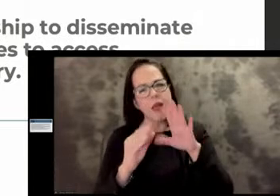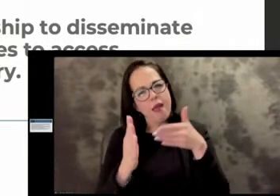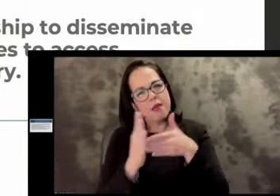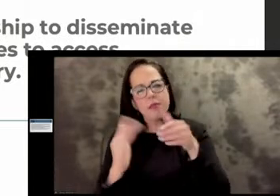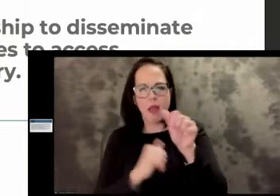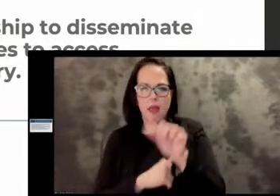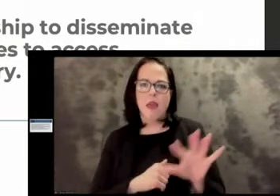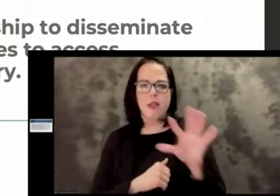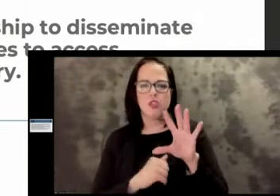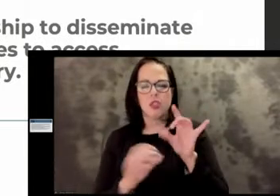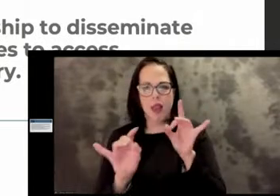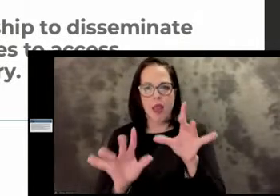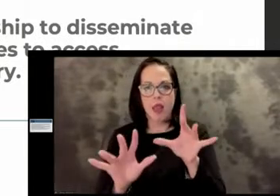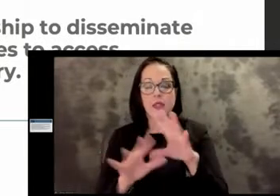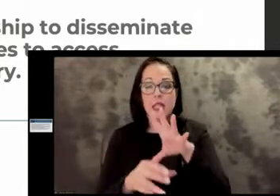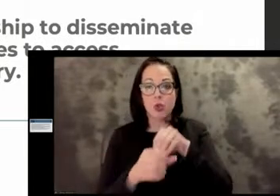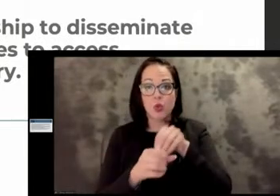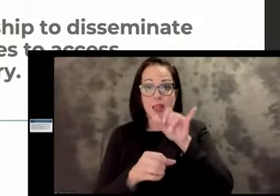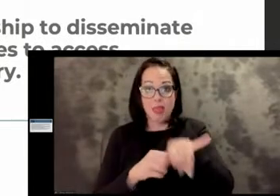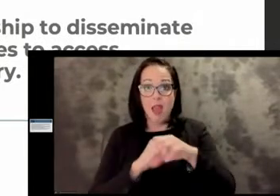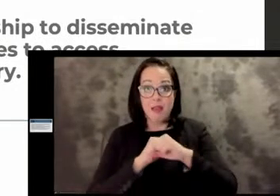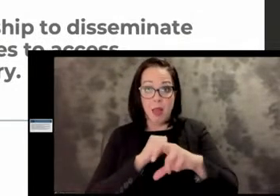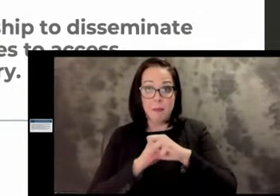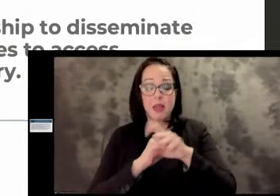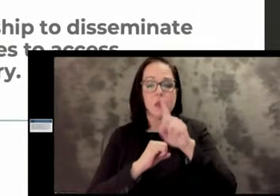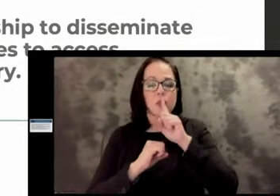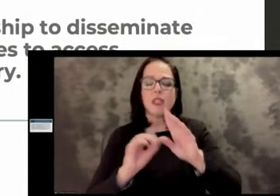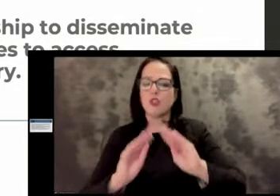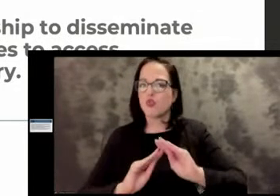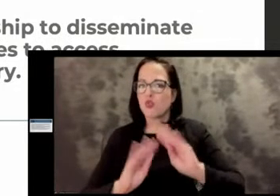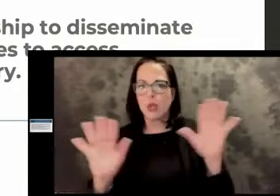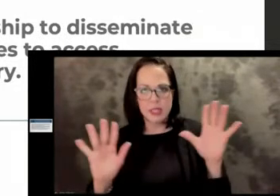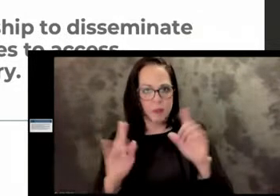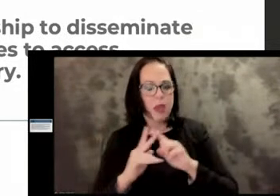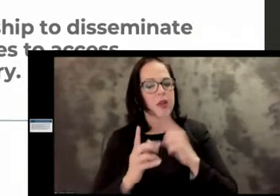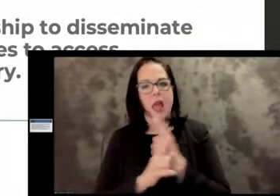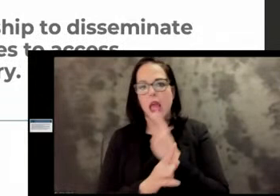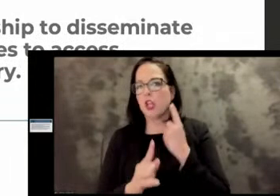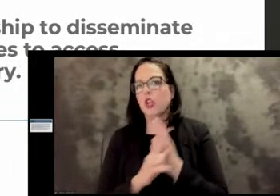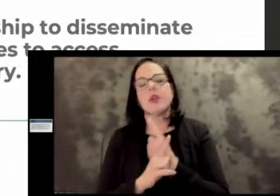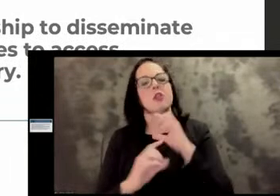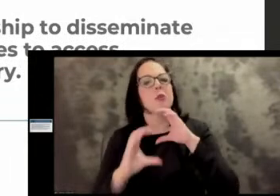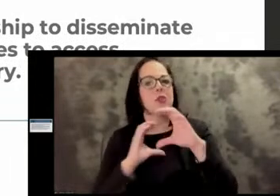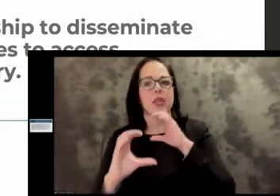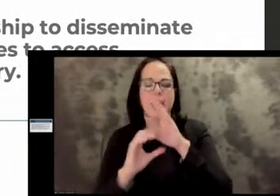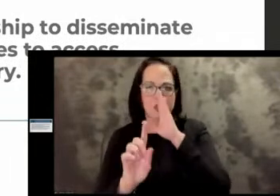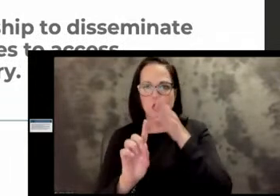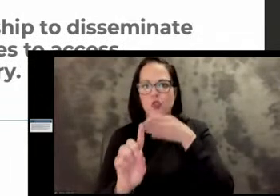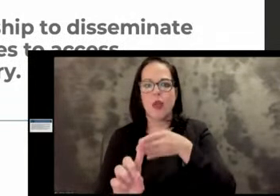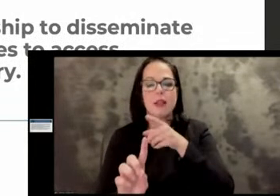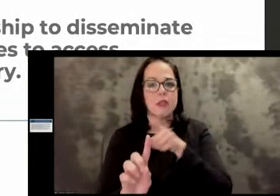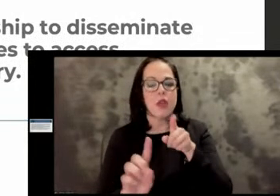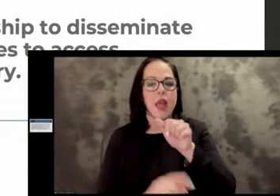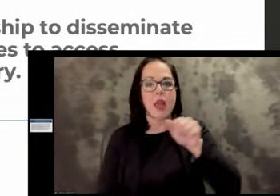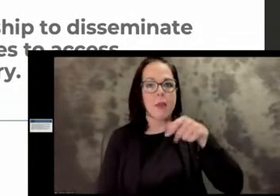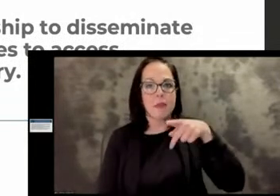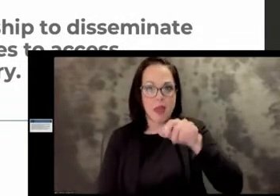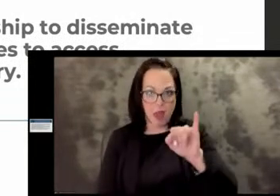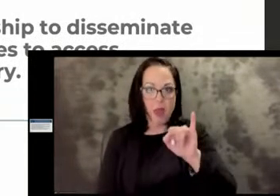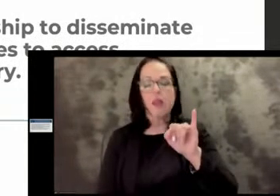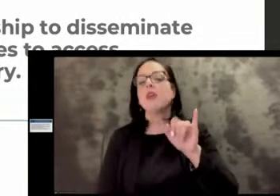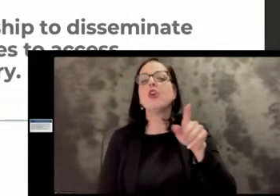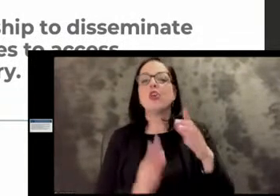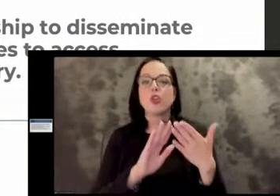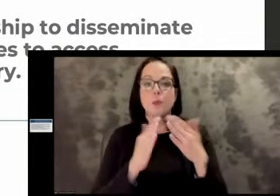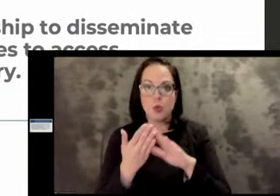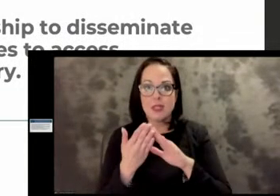and include in the campaign transparent, accurate communications directed at members of the AAPI community so that